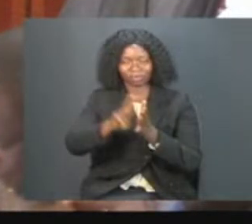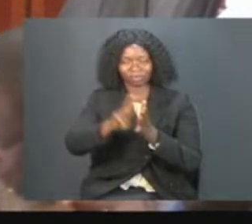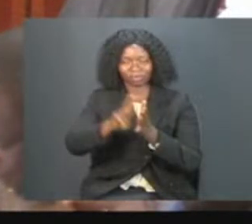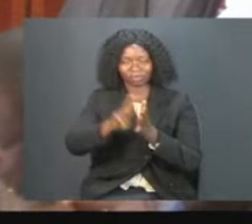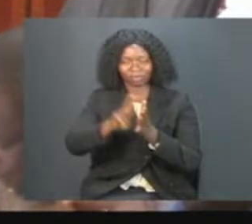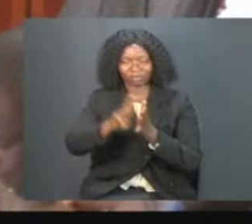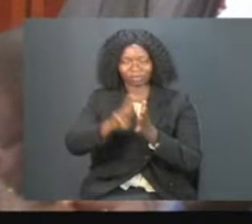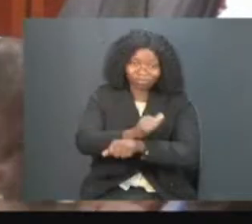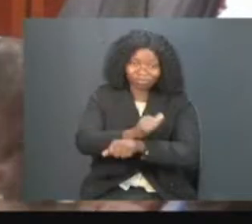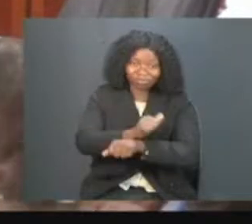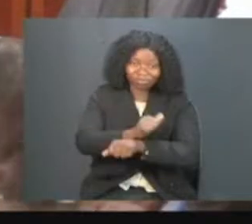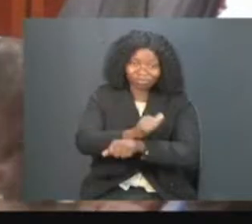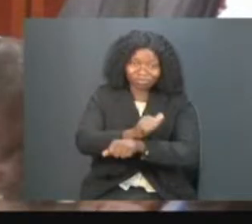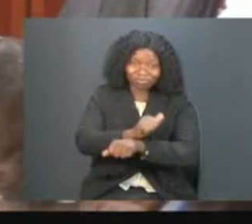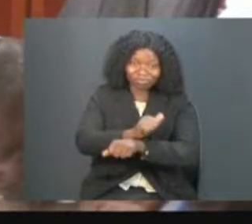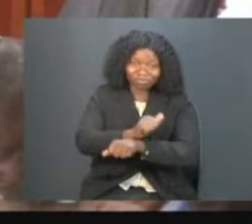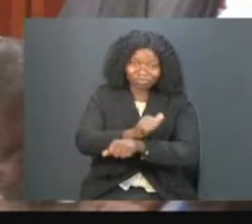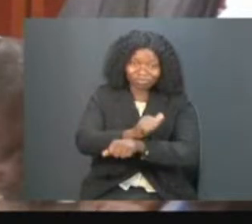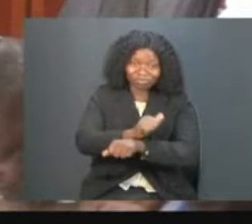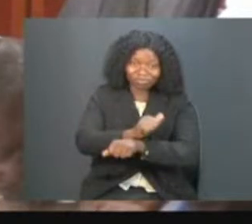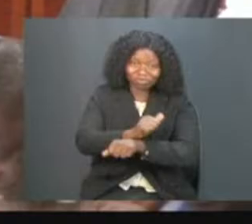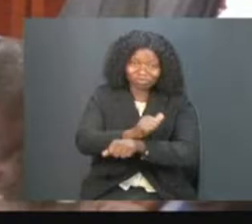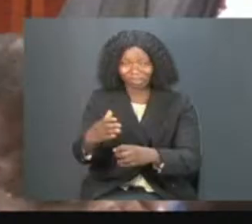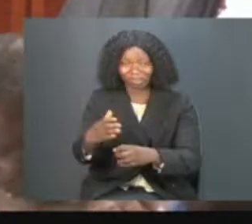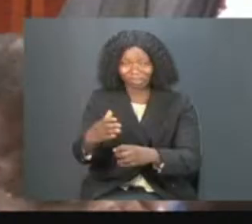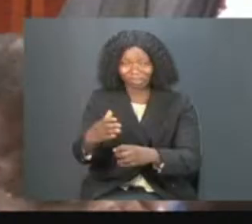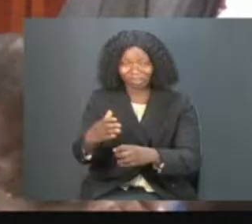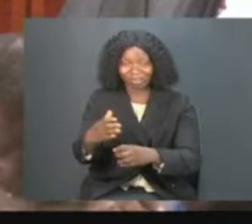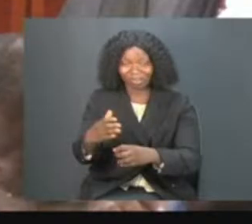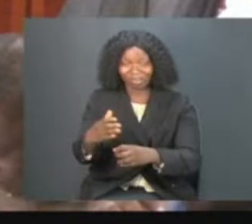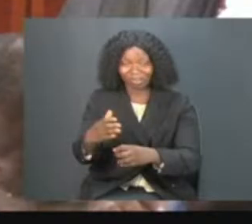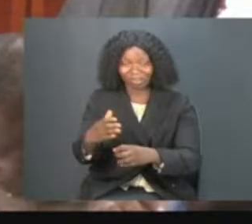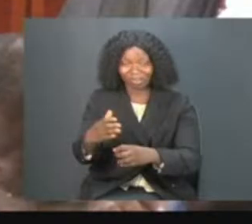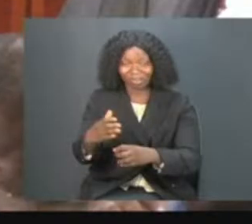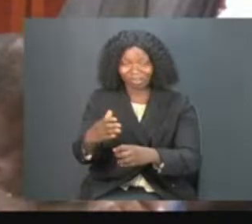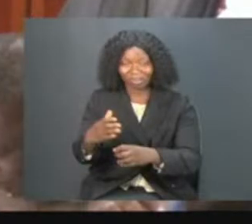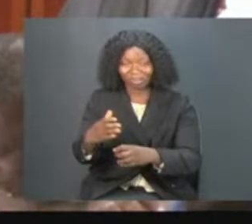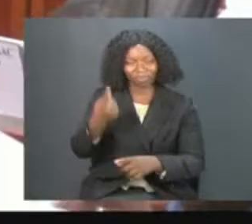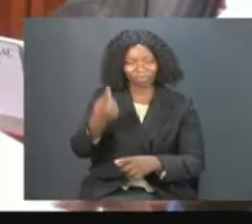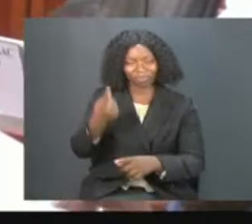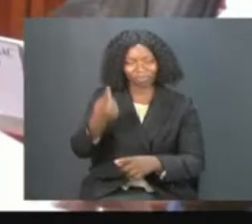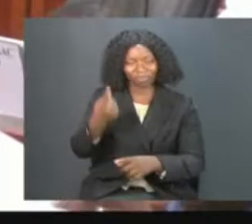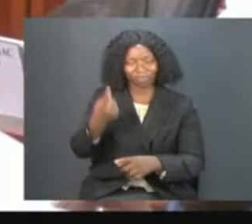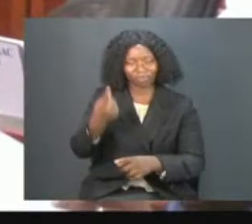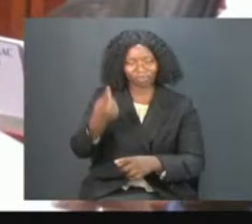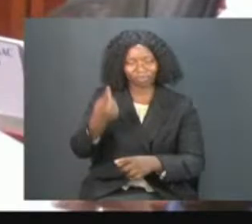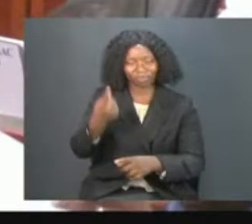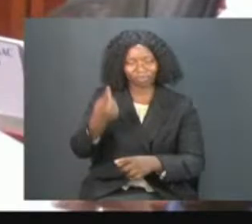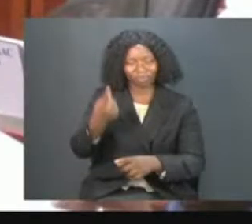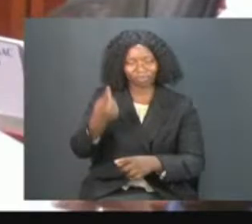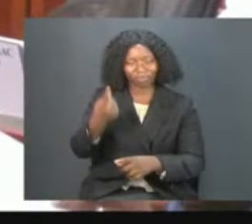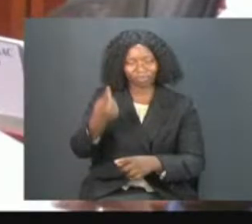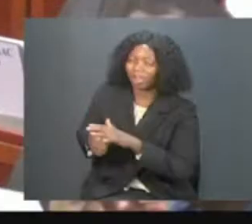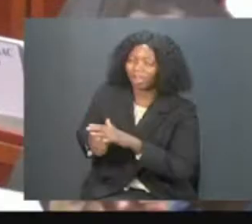constituents, we give their when they receive calls from their constituents for jobs, they will not be run away because 24-hour economy